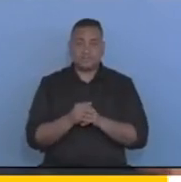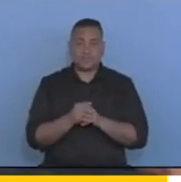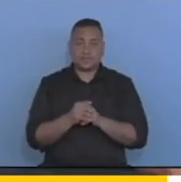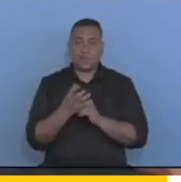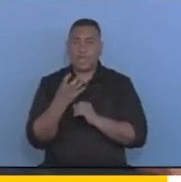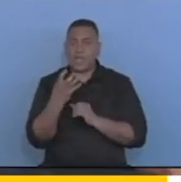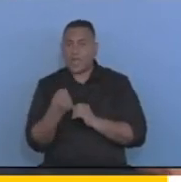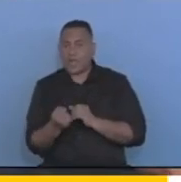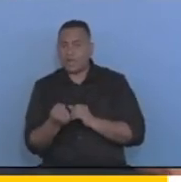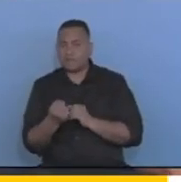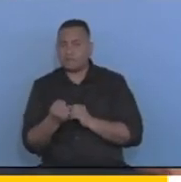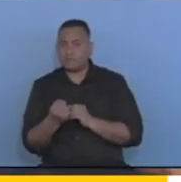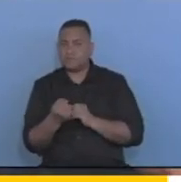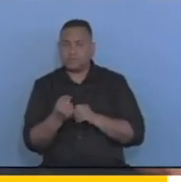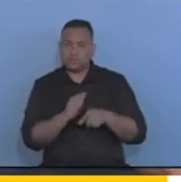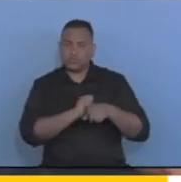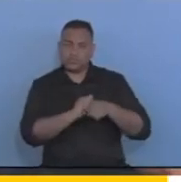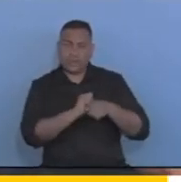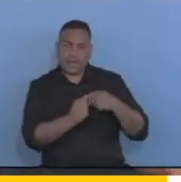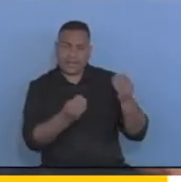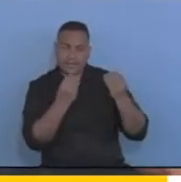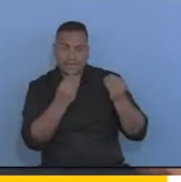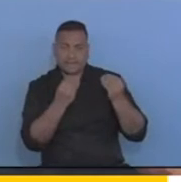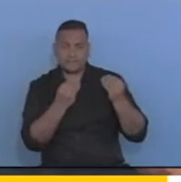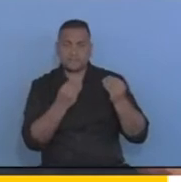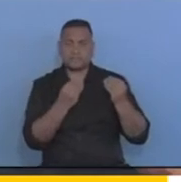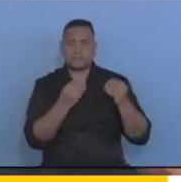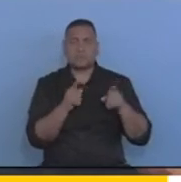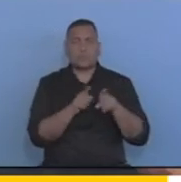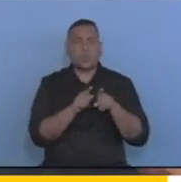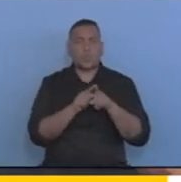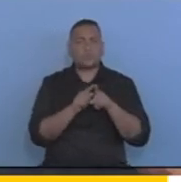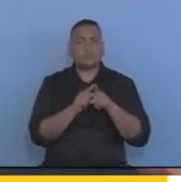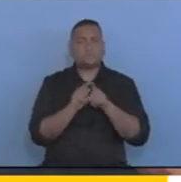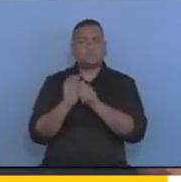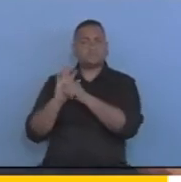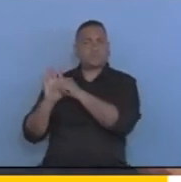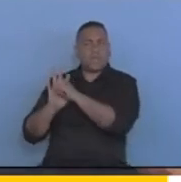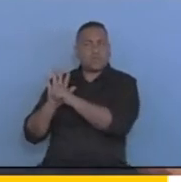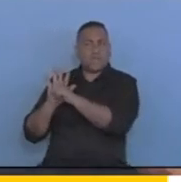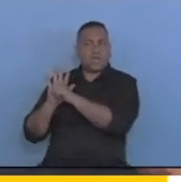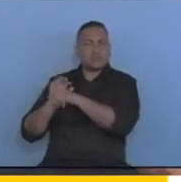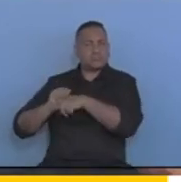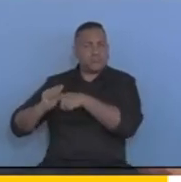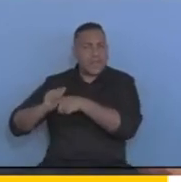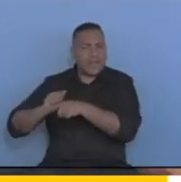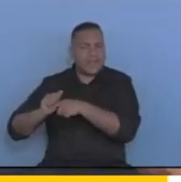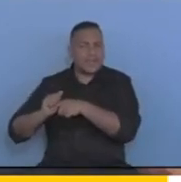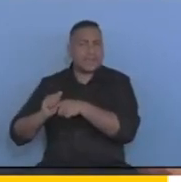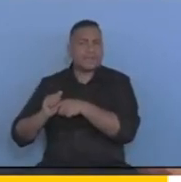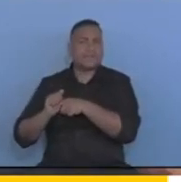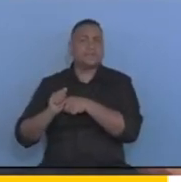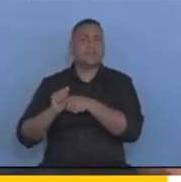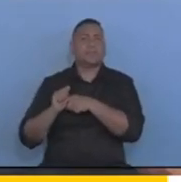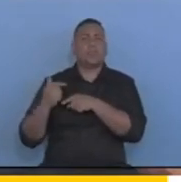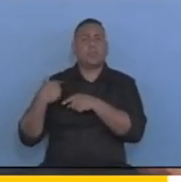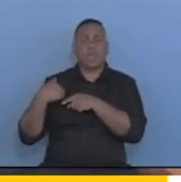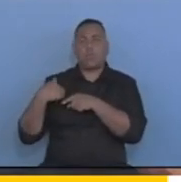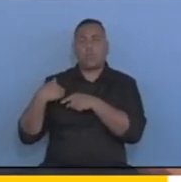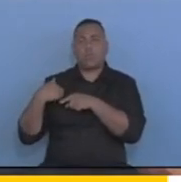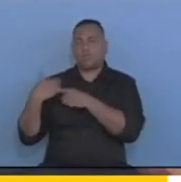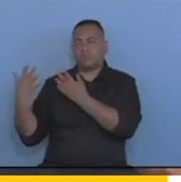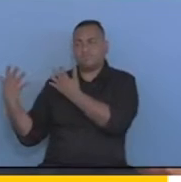the training that they've done, all prior learning training, and we will put them into a situation